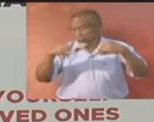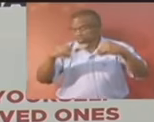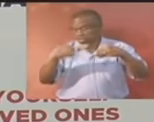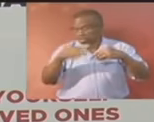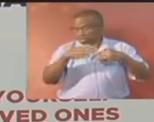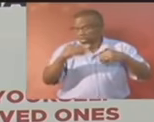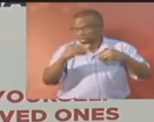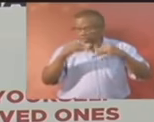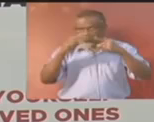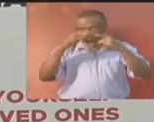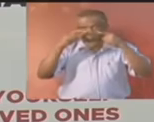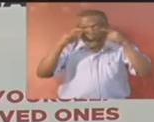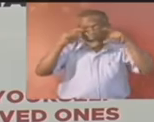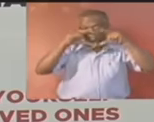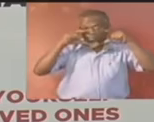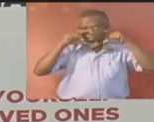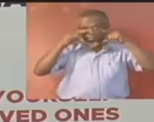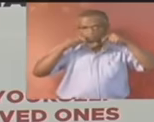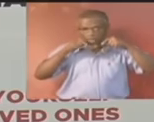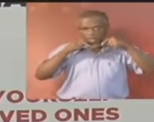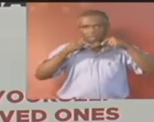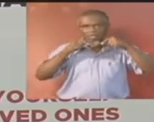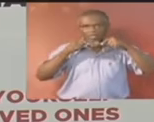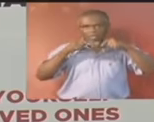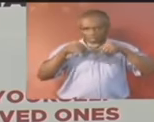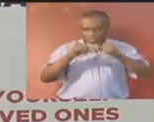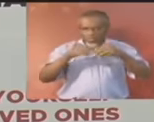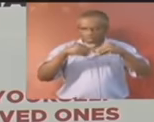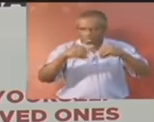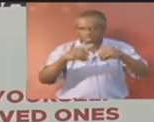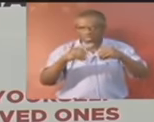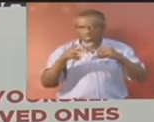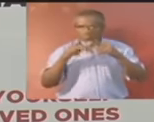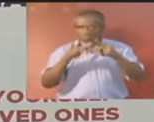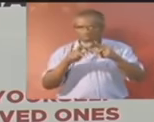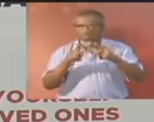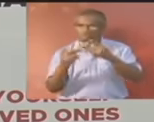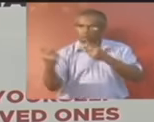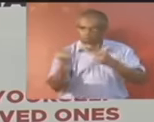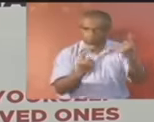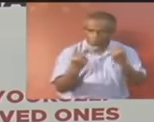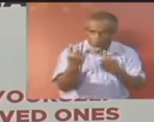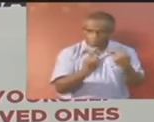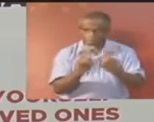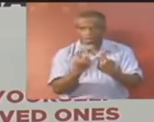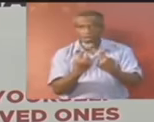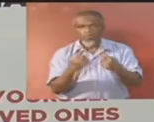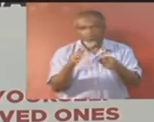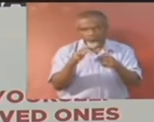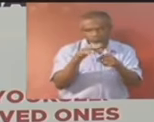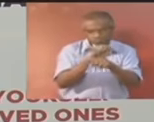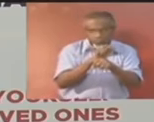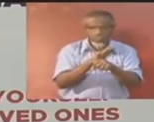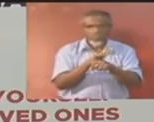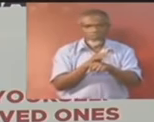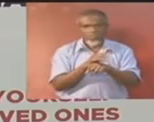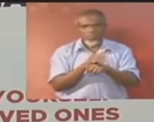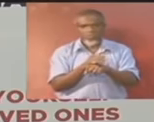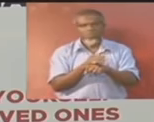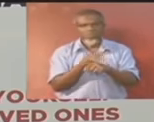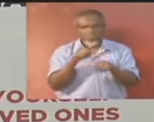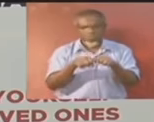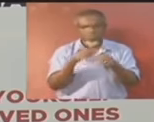we saw it on the media with a lot of citizens being concerned. That was discontinued until May 23,